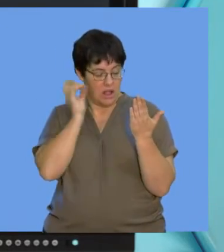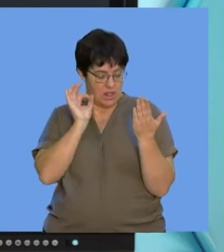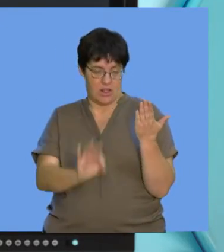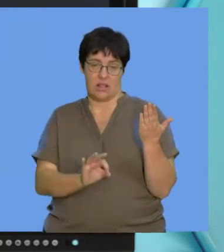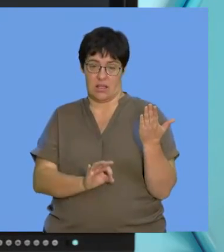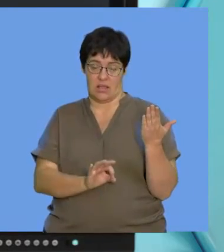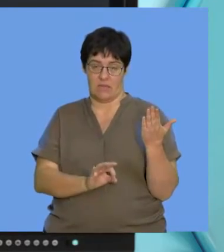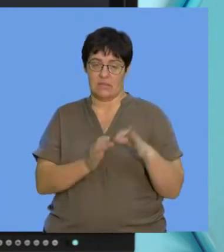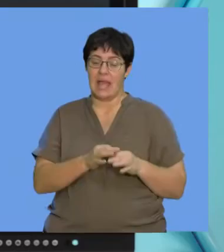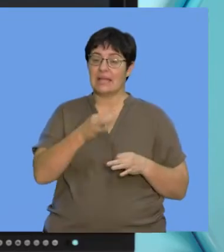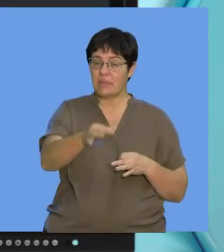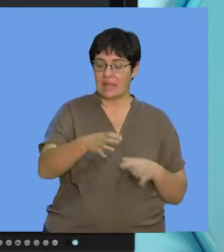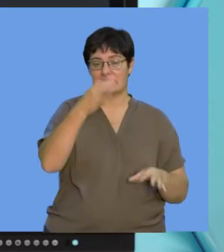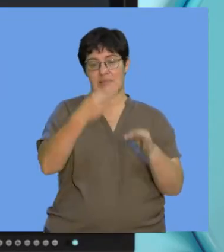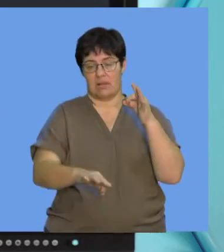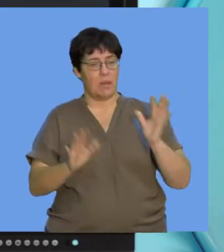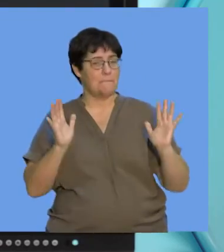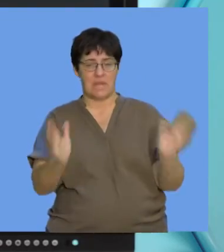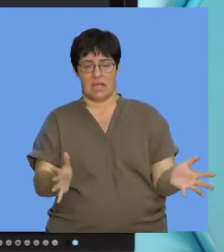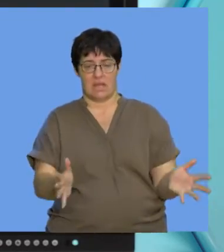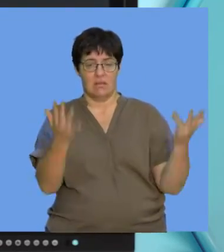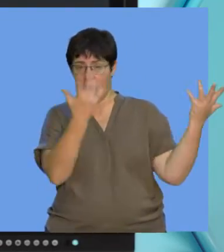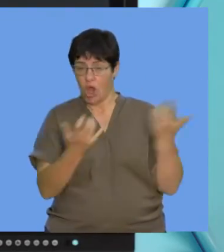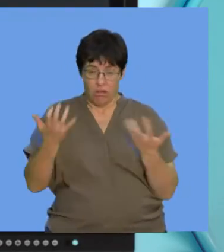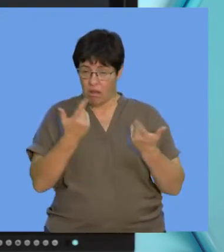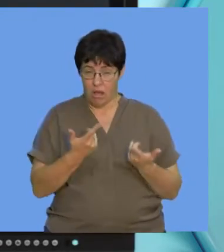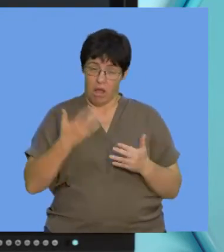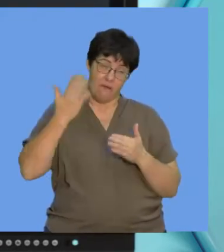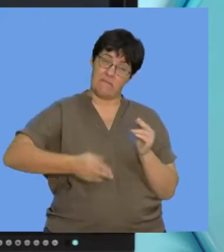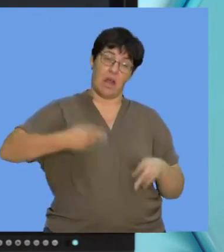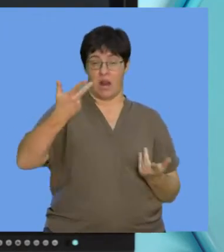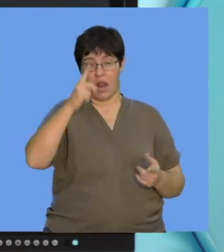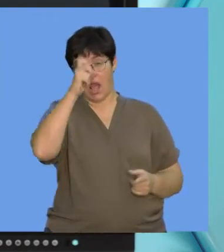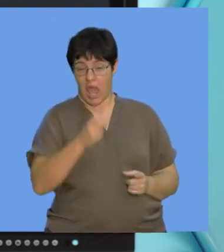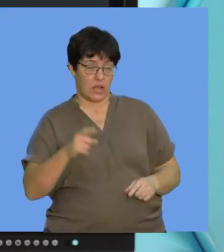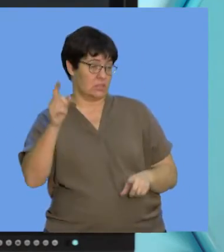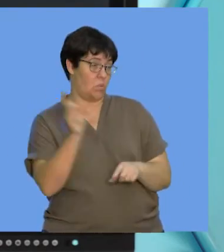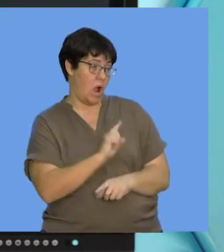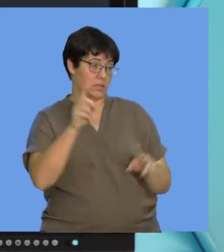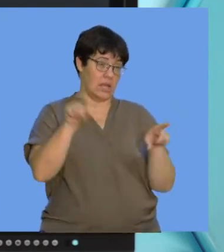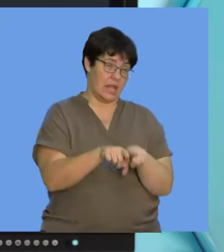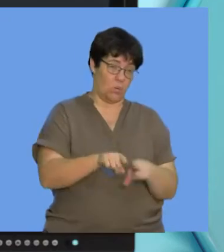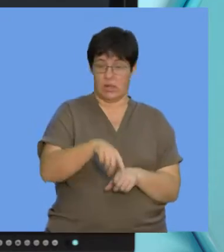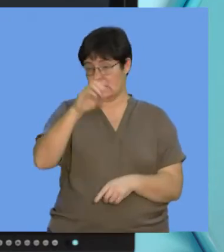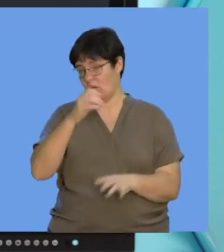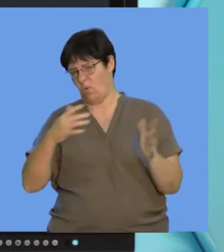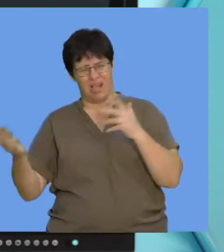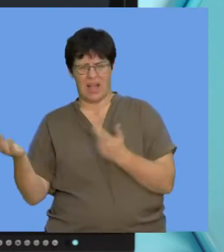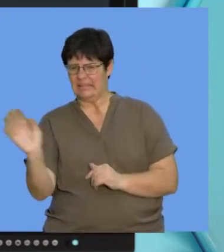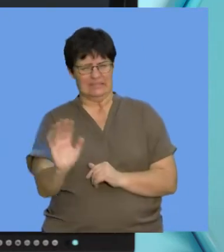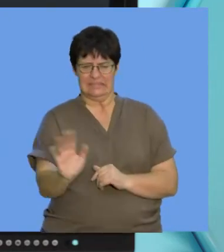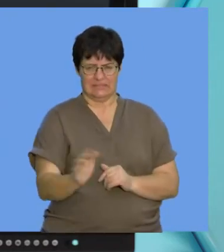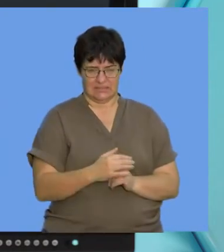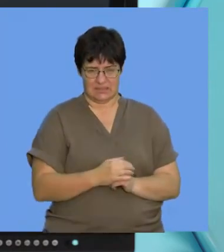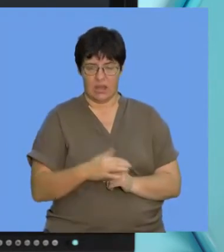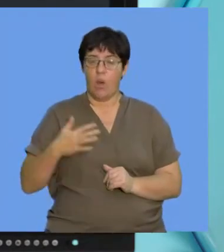instructions carefully, please. When they say to you, expand and simplify, that's all you need to do. You don't need to then end up saying x